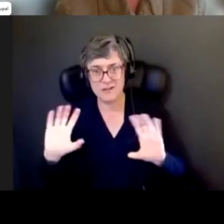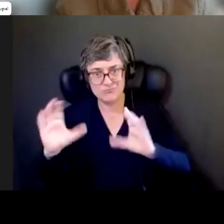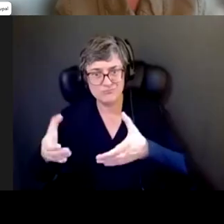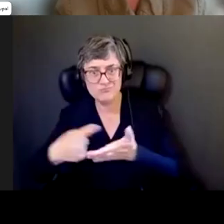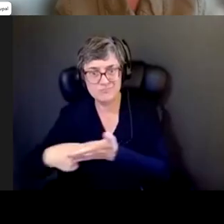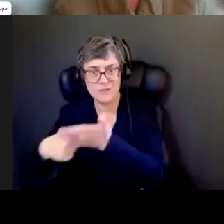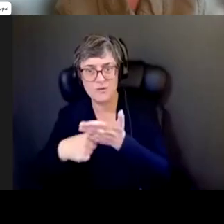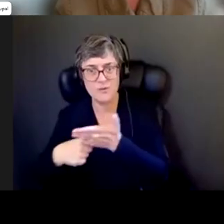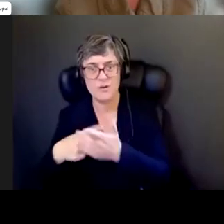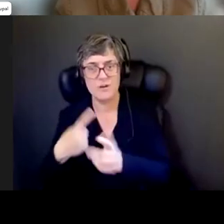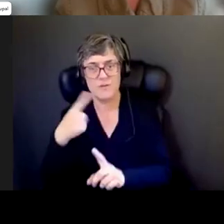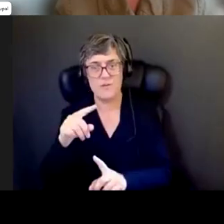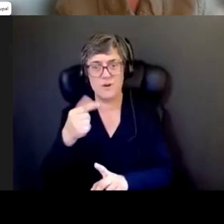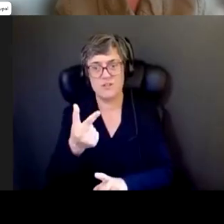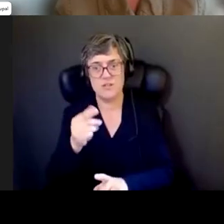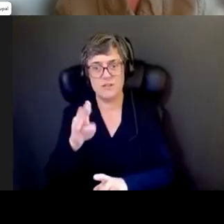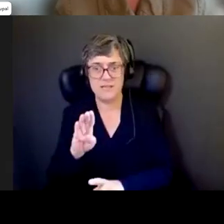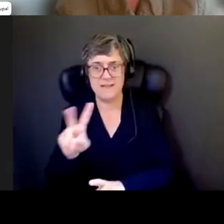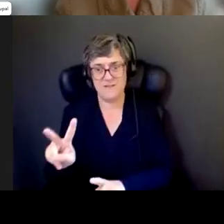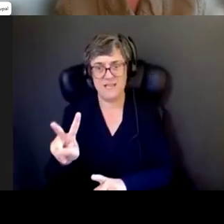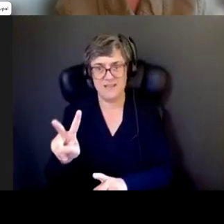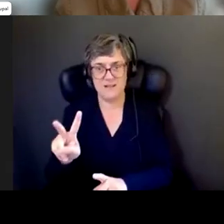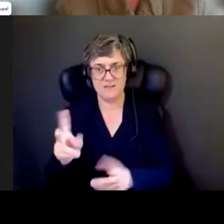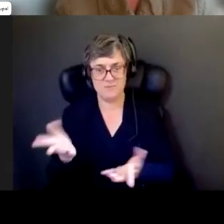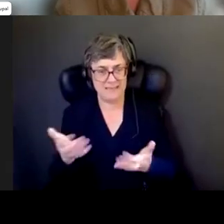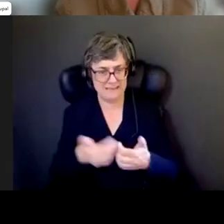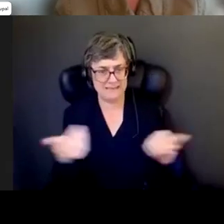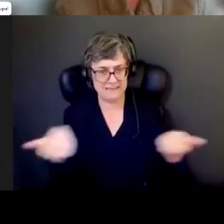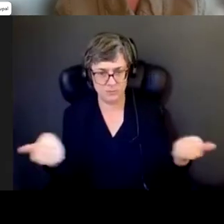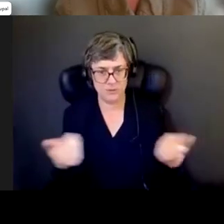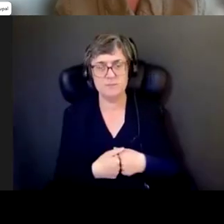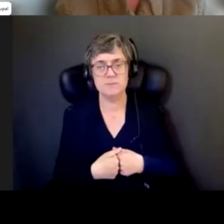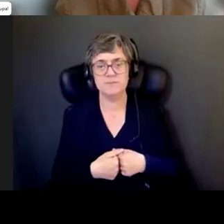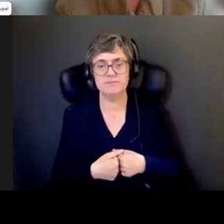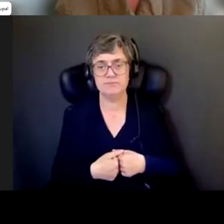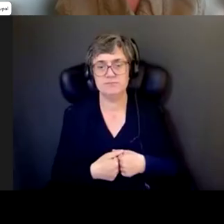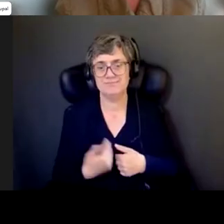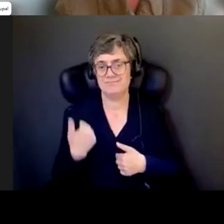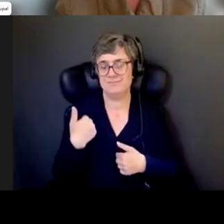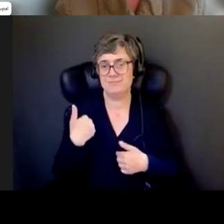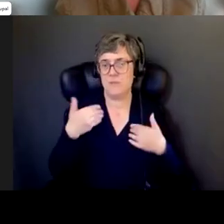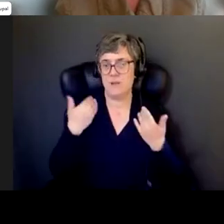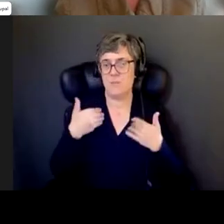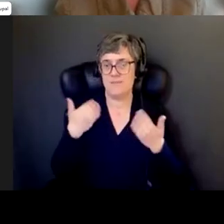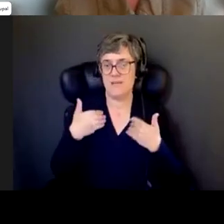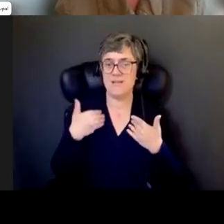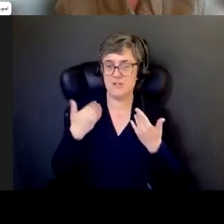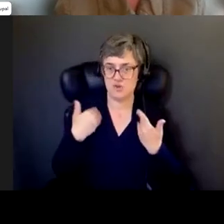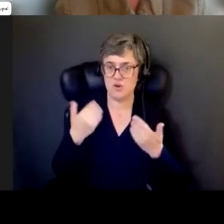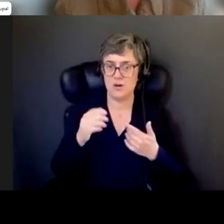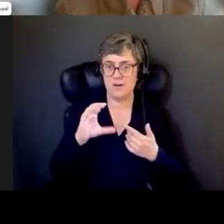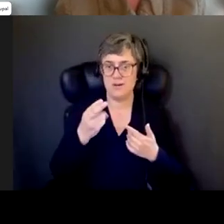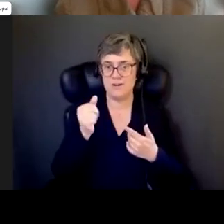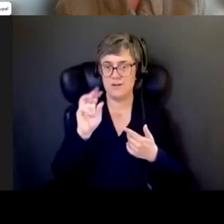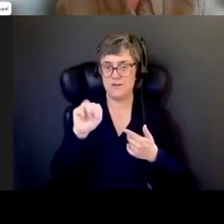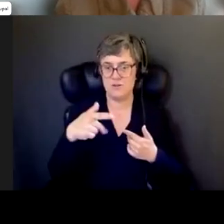something good that is happening is what Minister Champagne announced in the fall, which is the new Financial Crimes Agency and the Code of